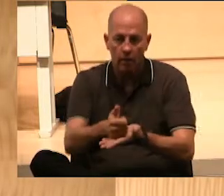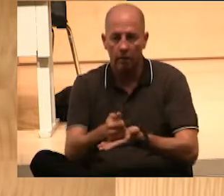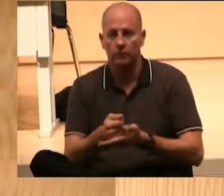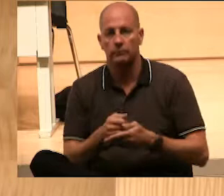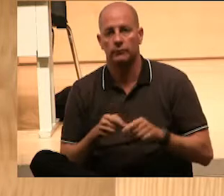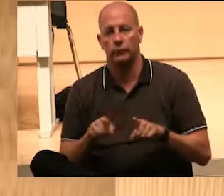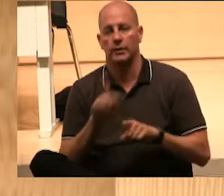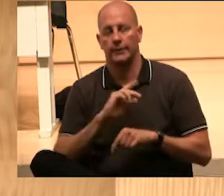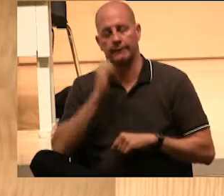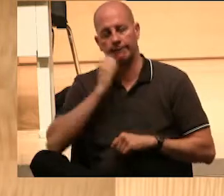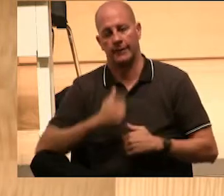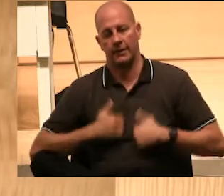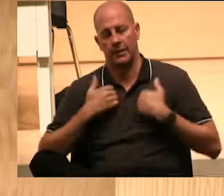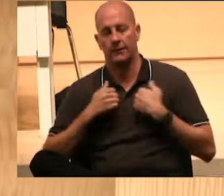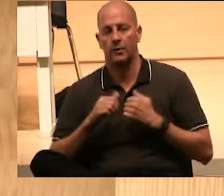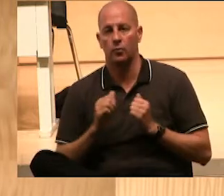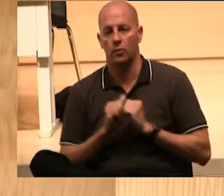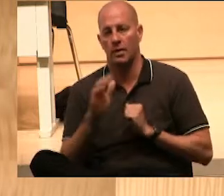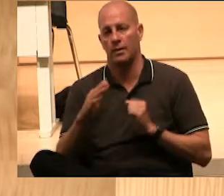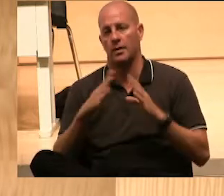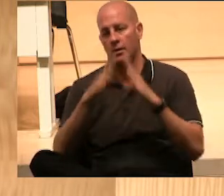their various housing issues.